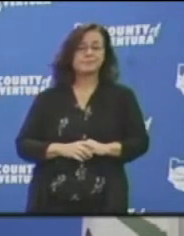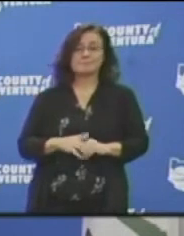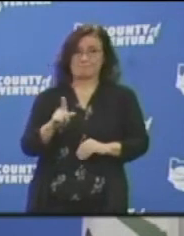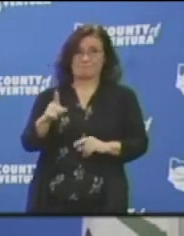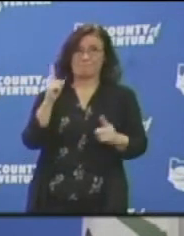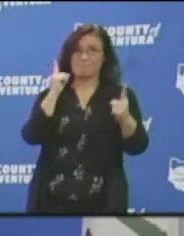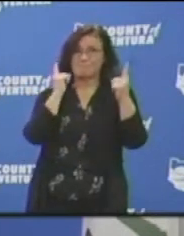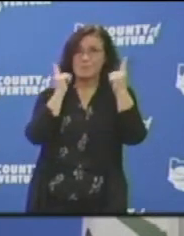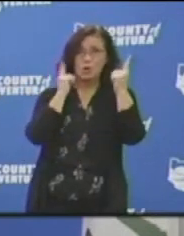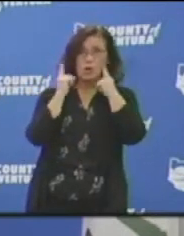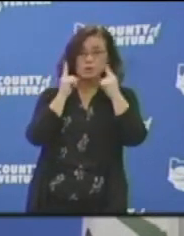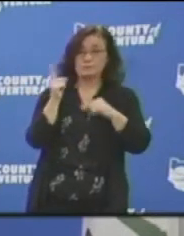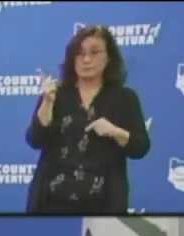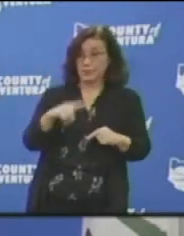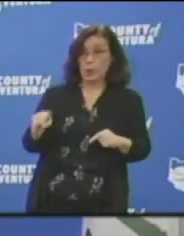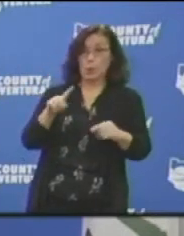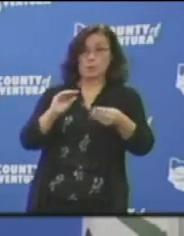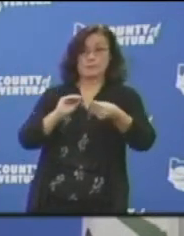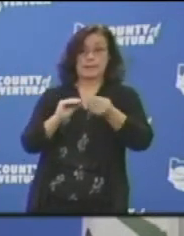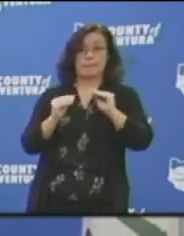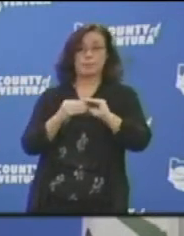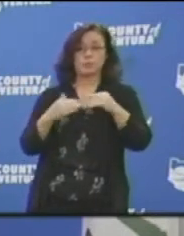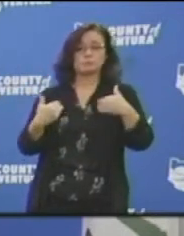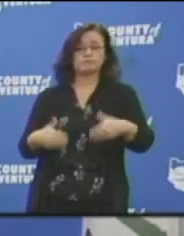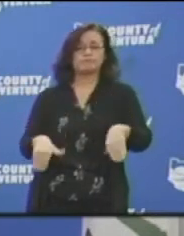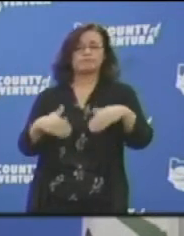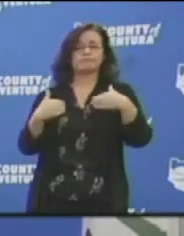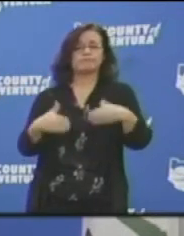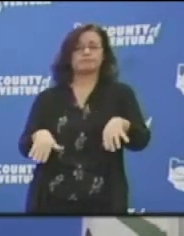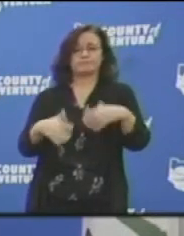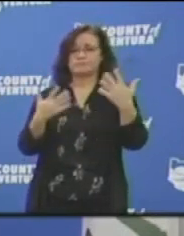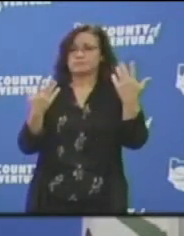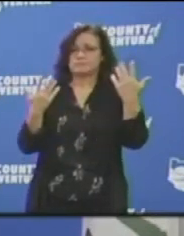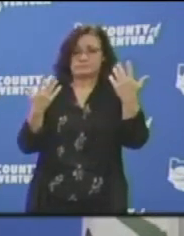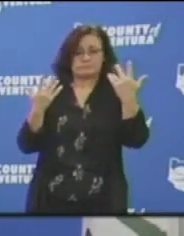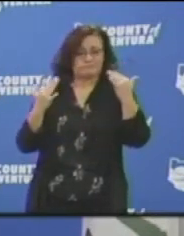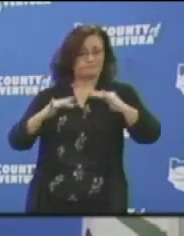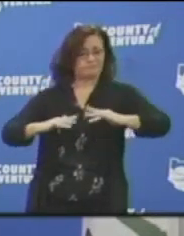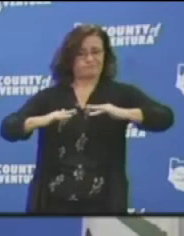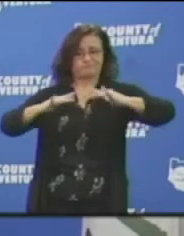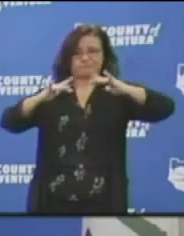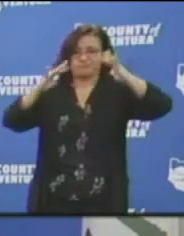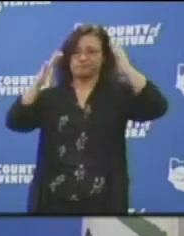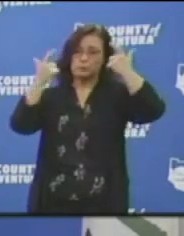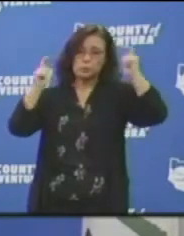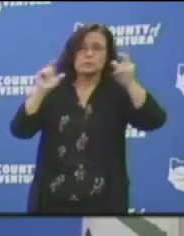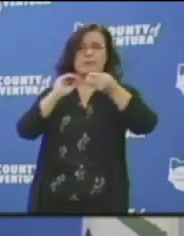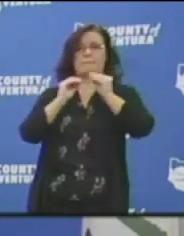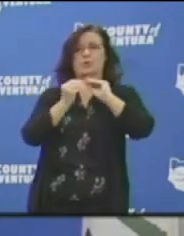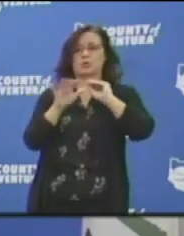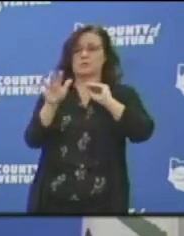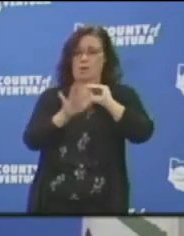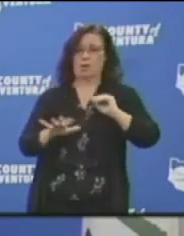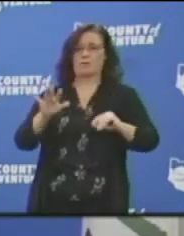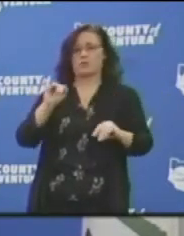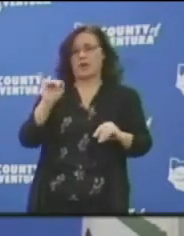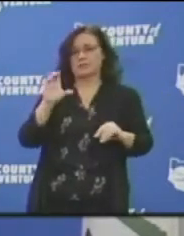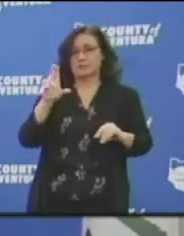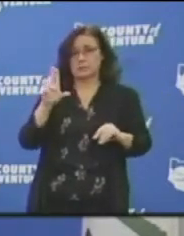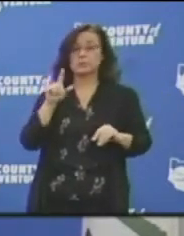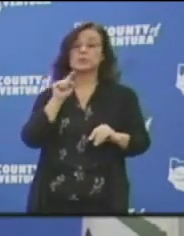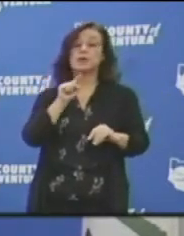numbers are at an all-time high in the intensive care units throughout Los